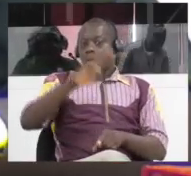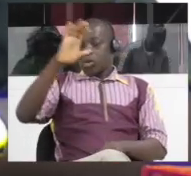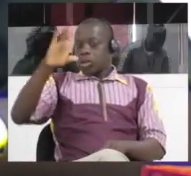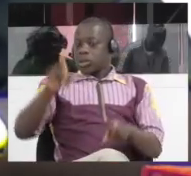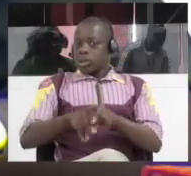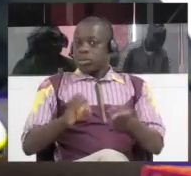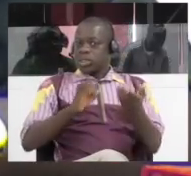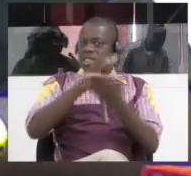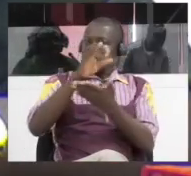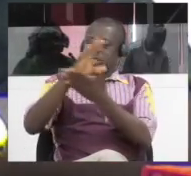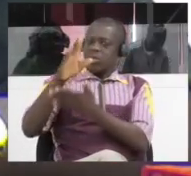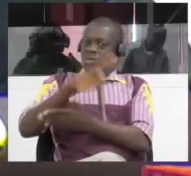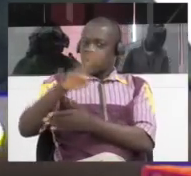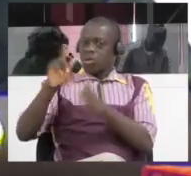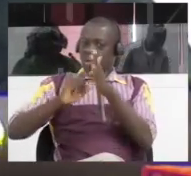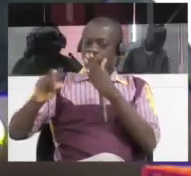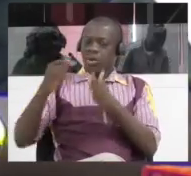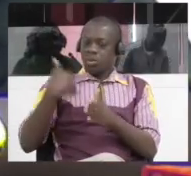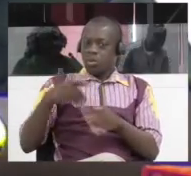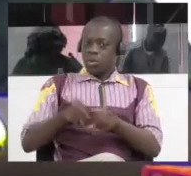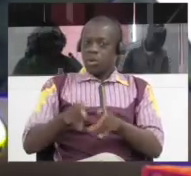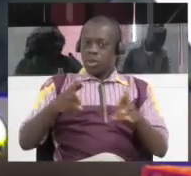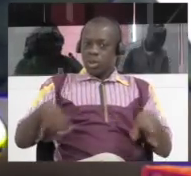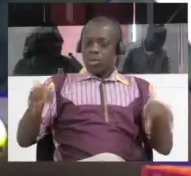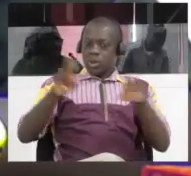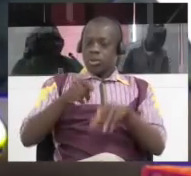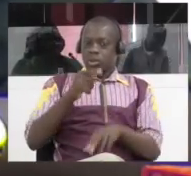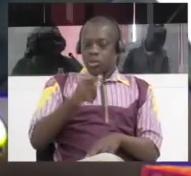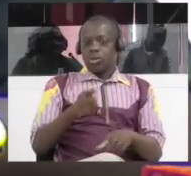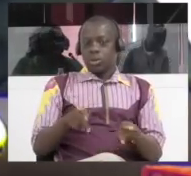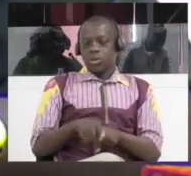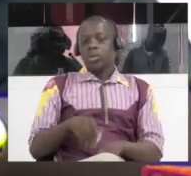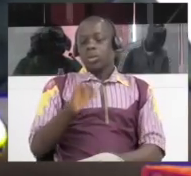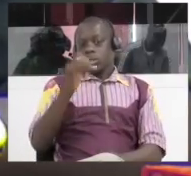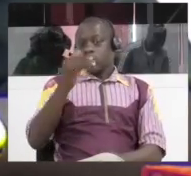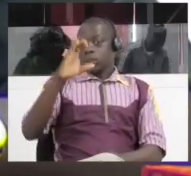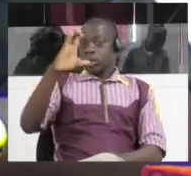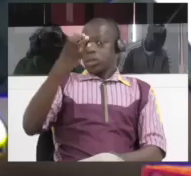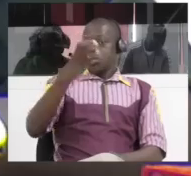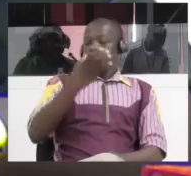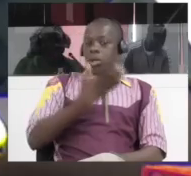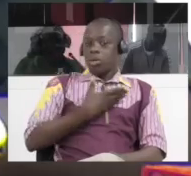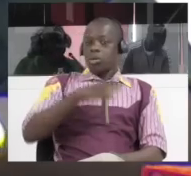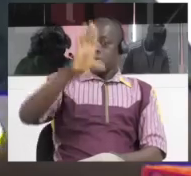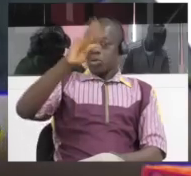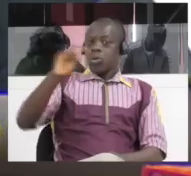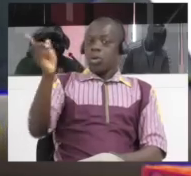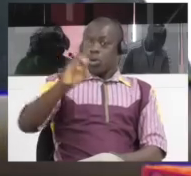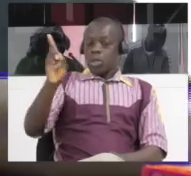state to represent you. So they were capable, in my own assessment, to do what they were assigned